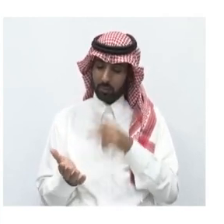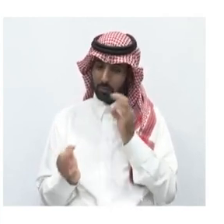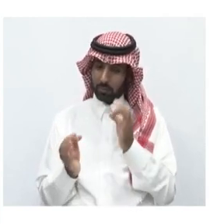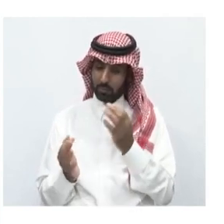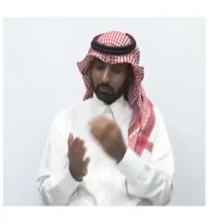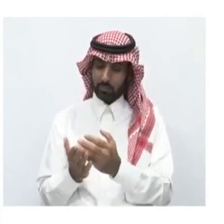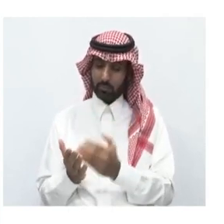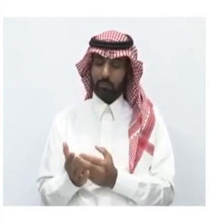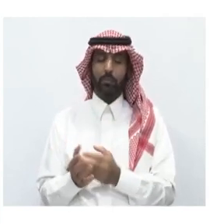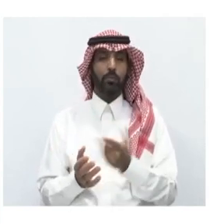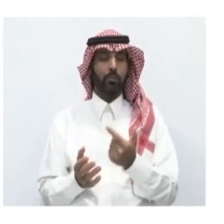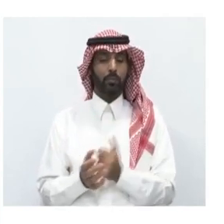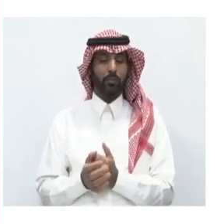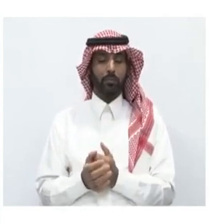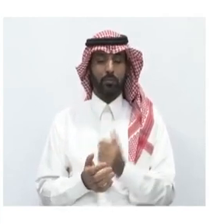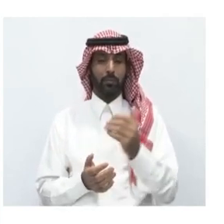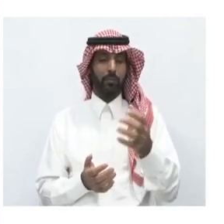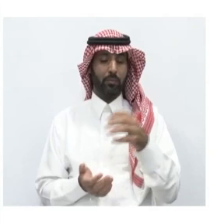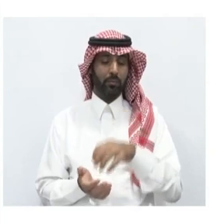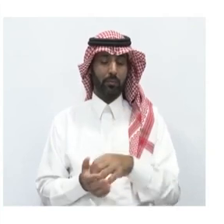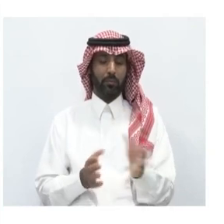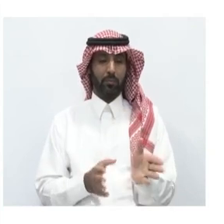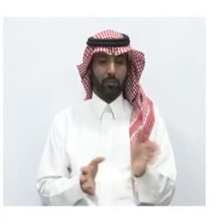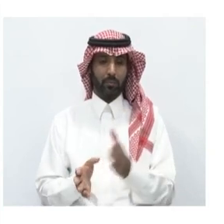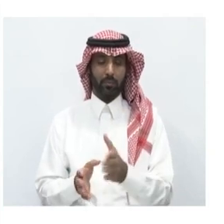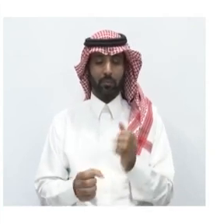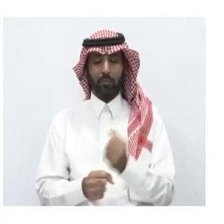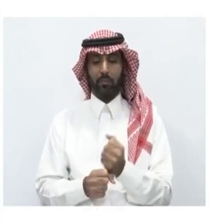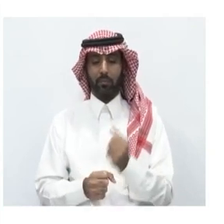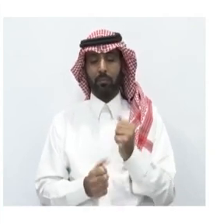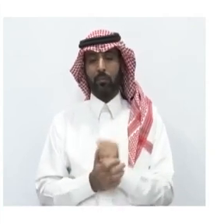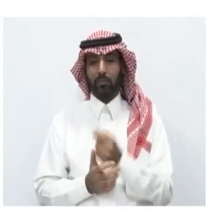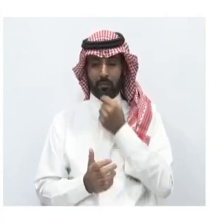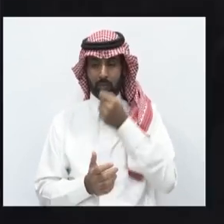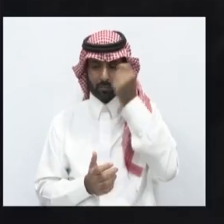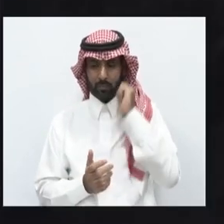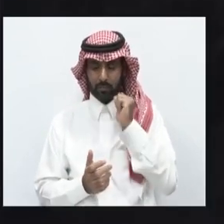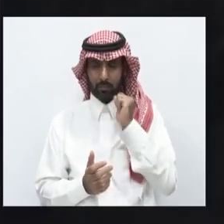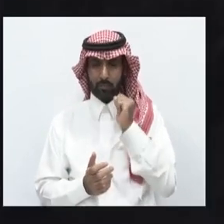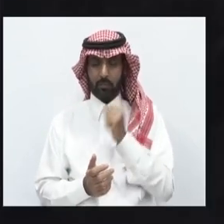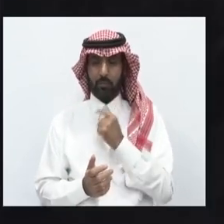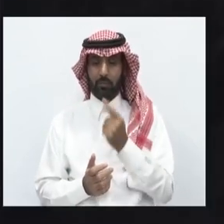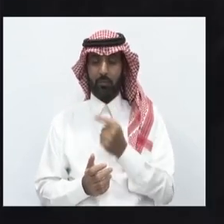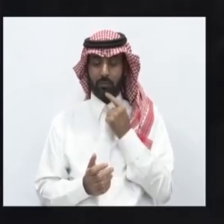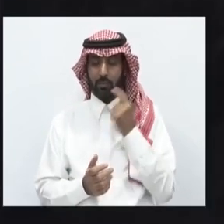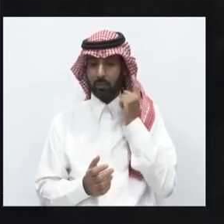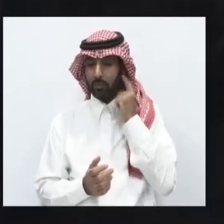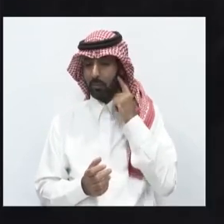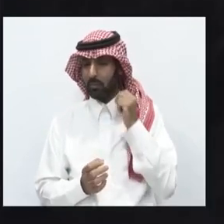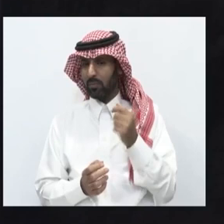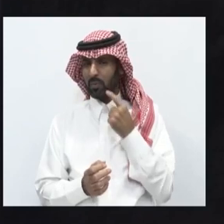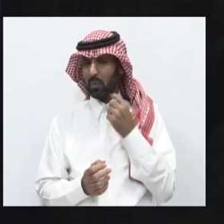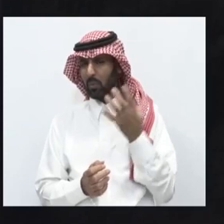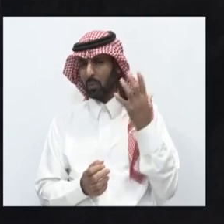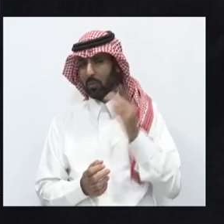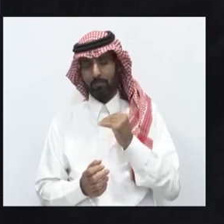an adverb of degree, it's placed after the adjective. For example, when you say the sound is not